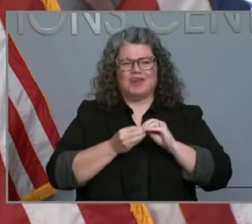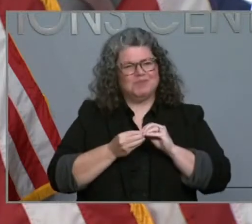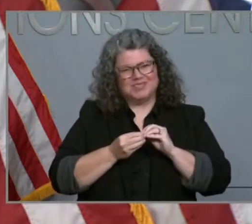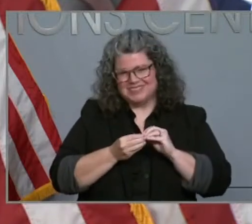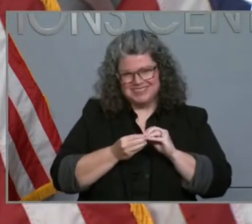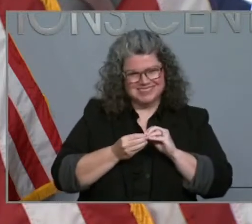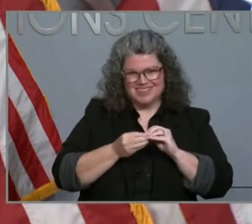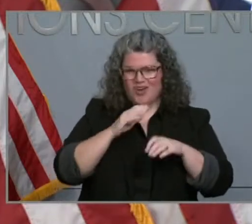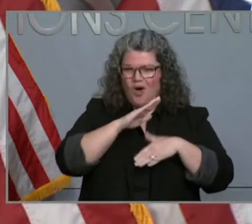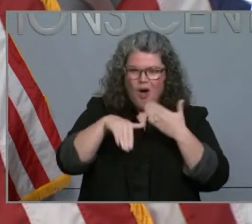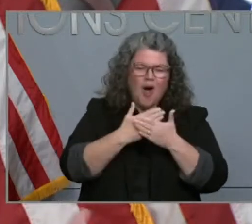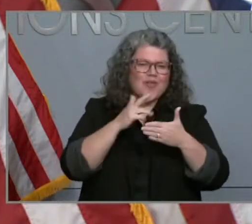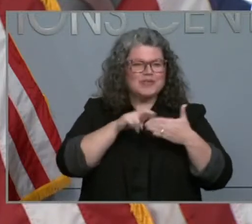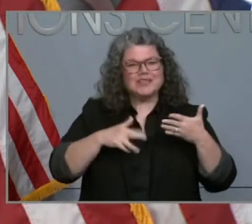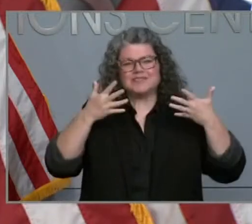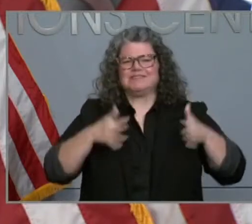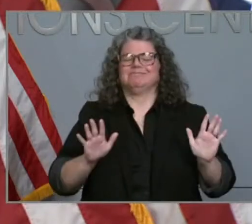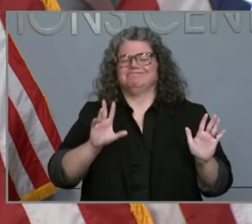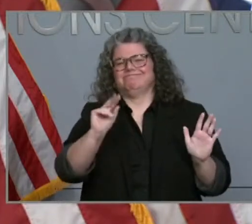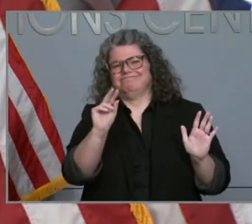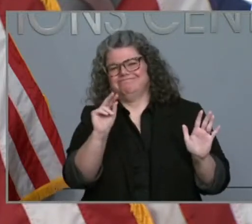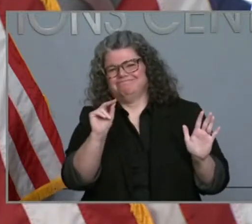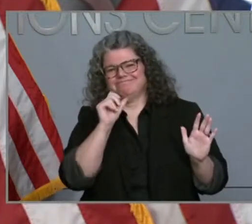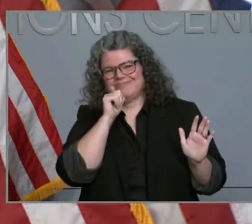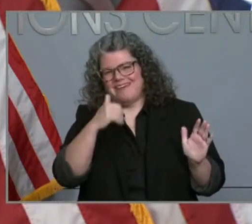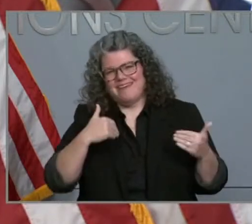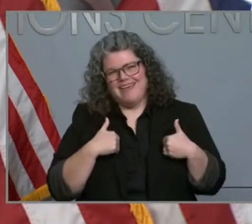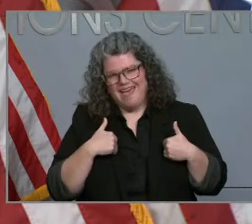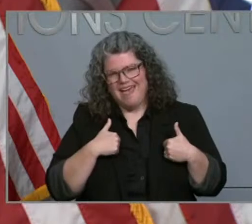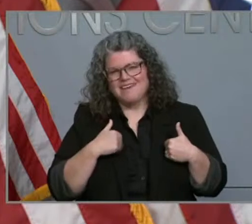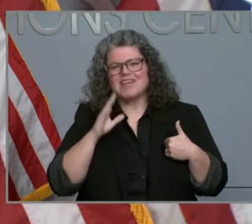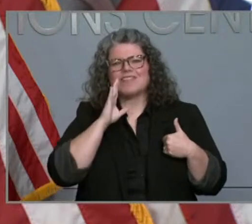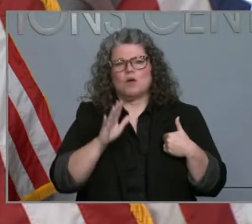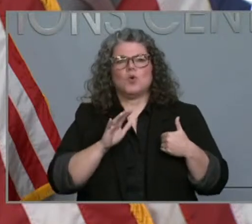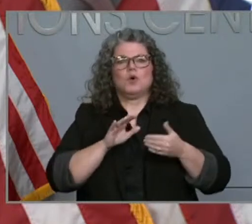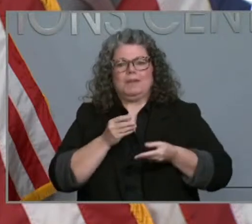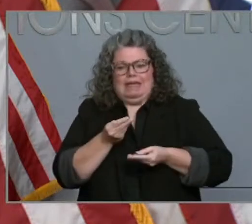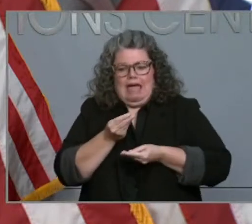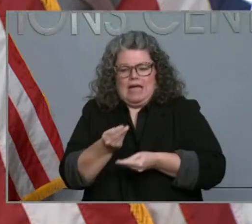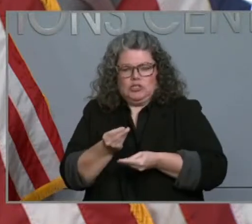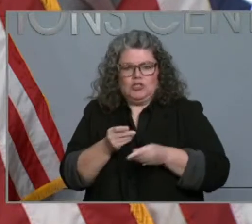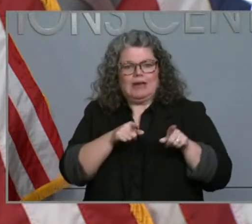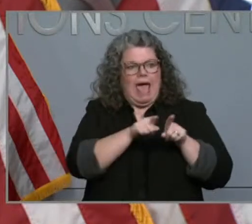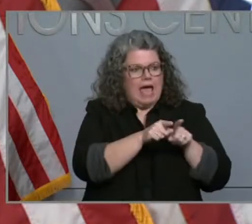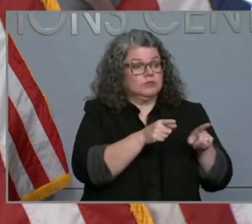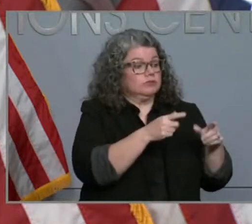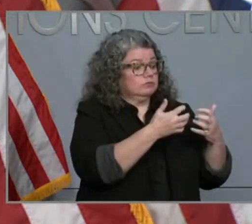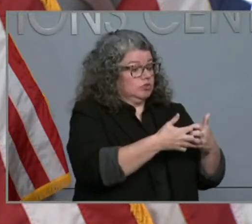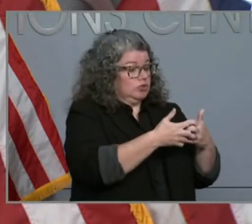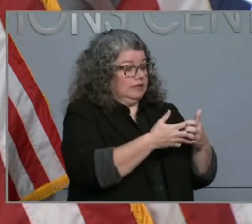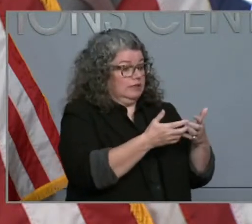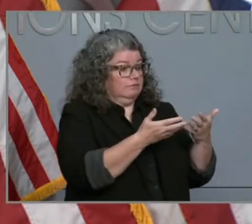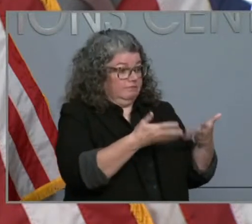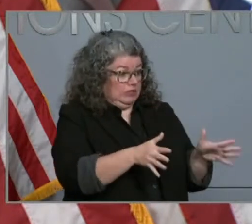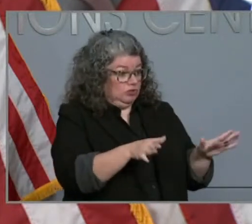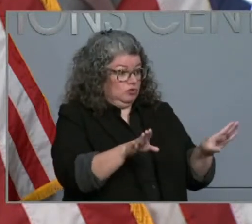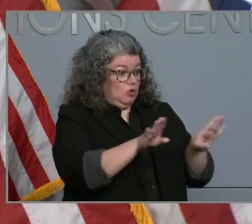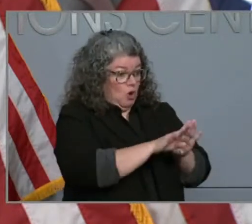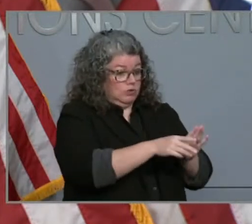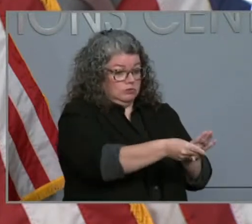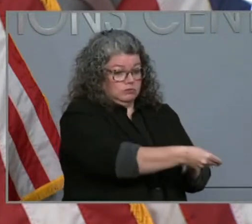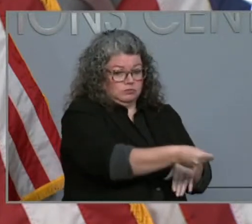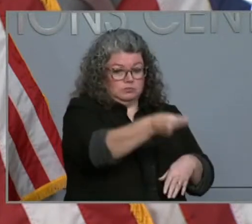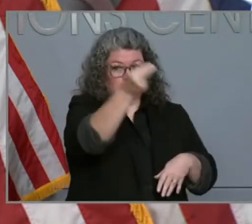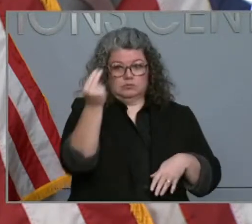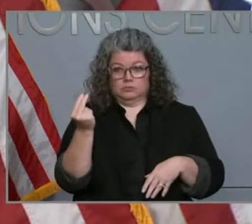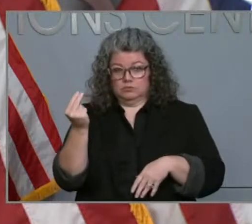voting results are uploaded. They're just going to be entered in as they are able to get the machines closed down and the